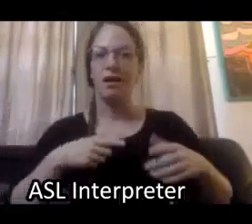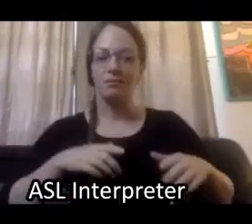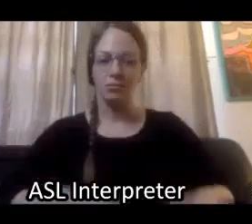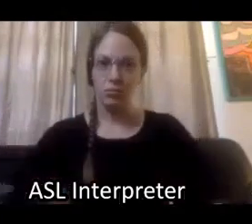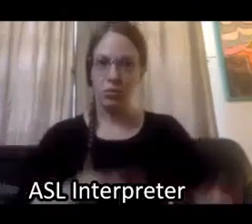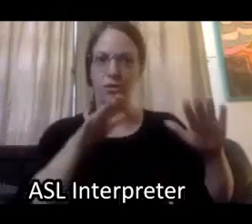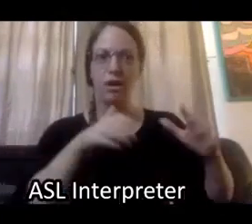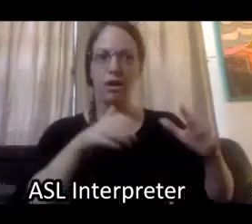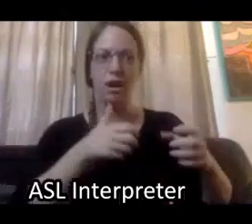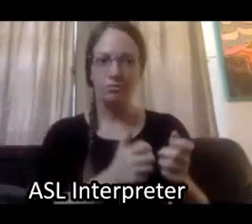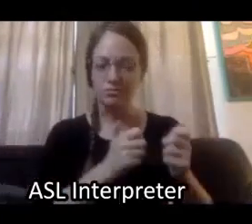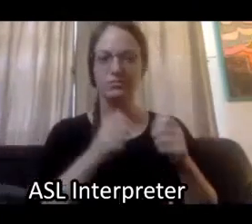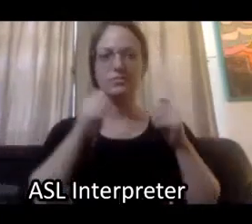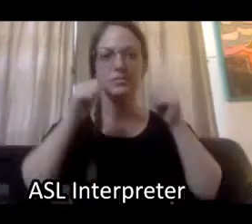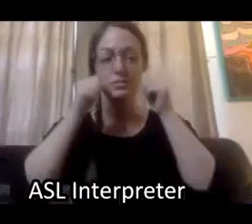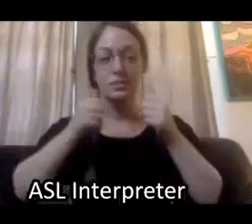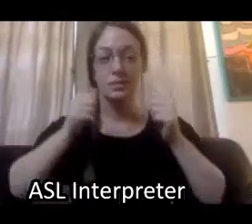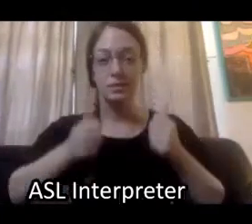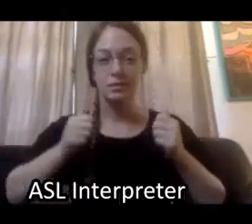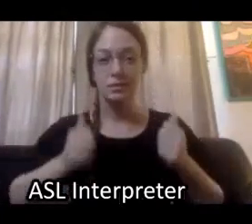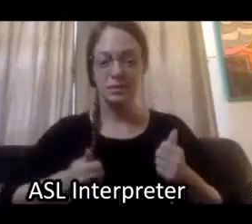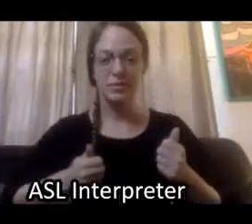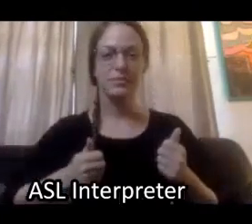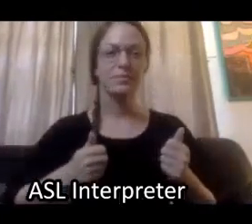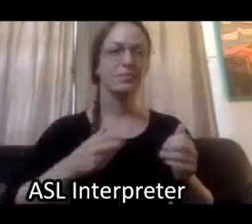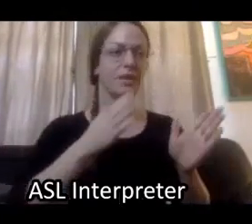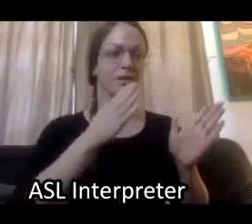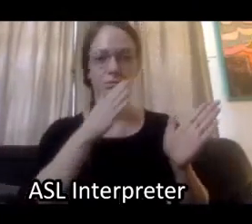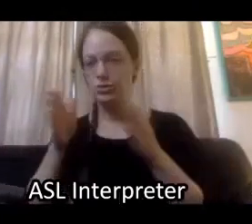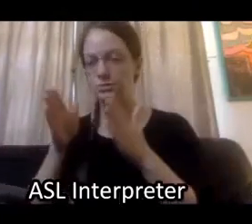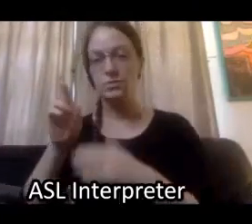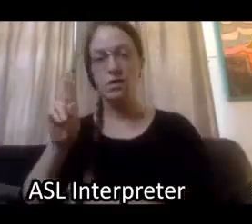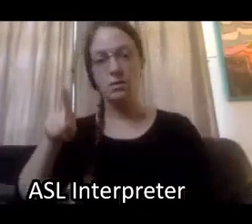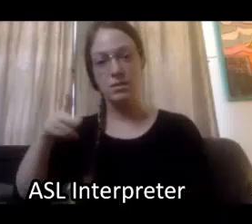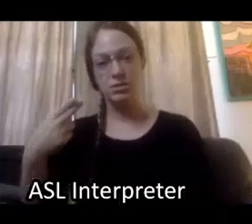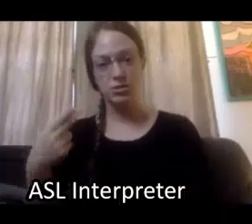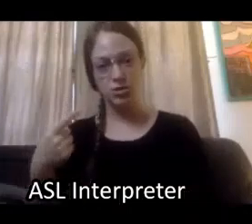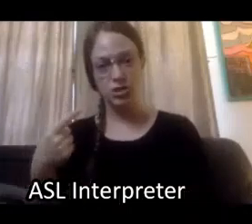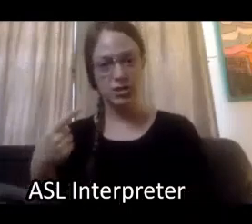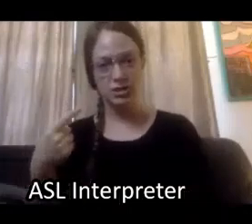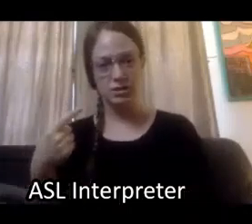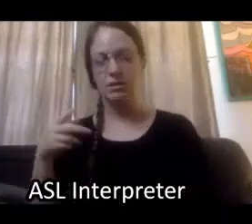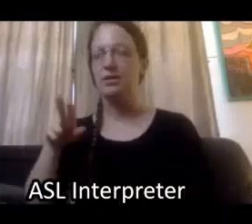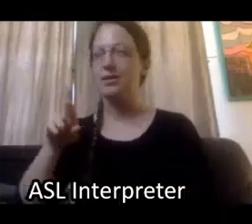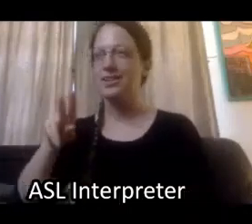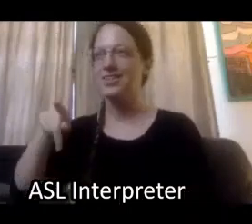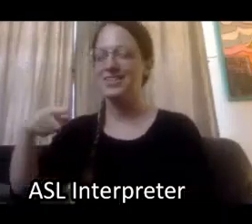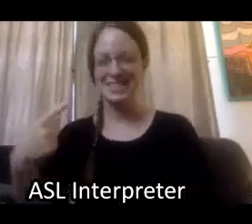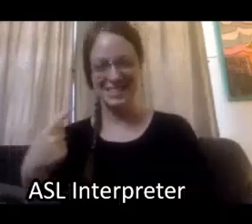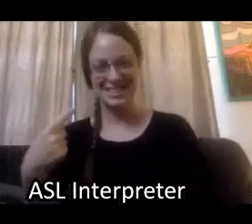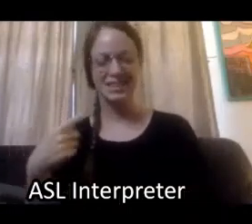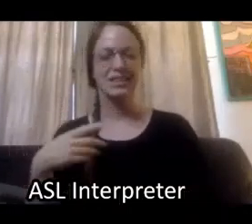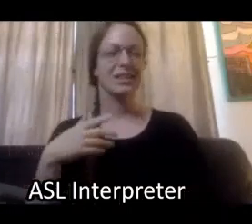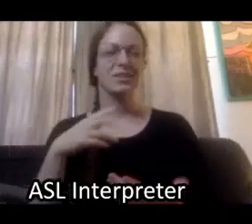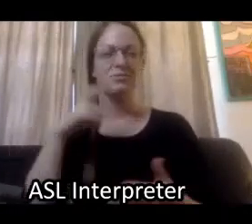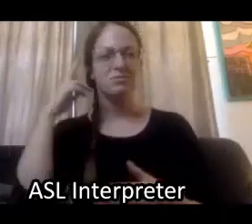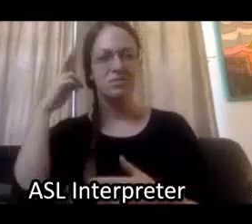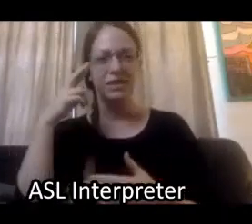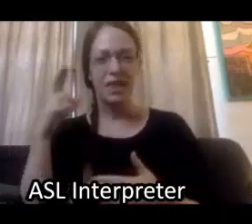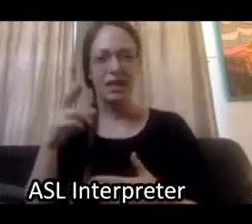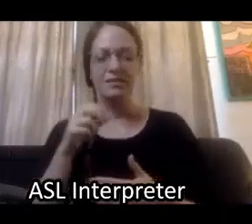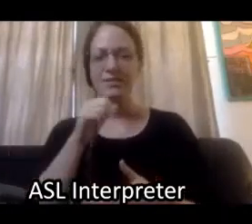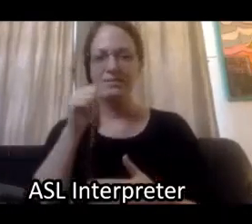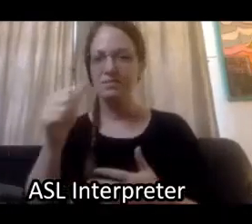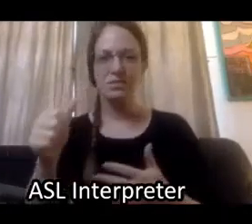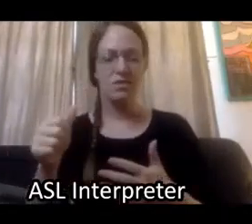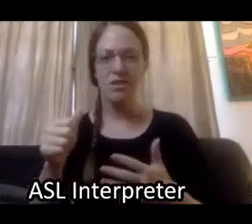my vision got worse and worse, I turned to RPGs. And then I realized that they weren't as accessible as I guess